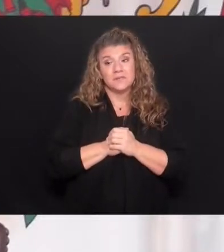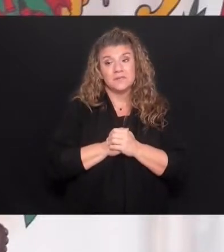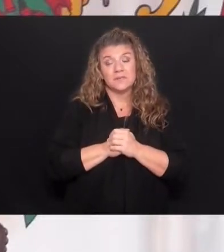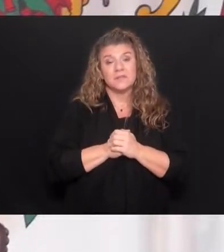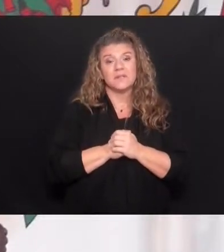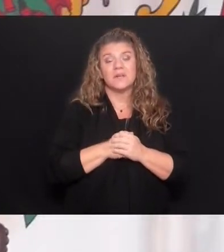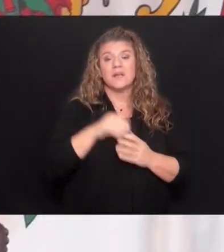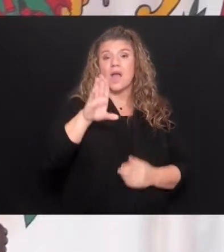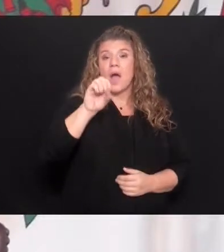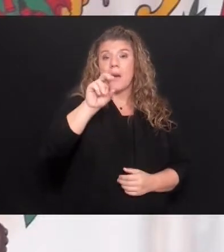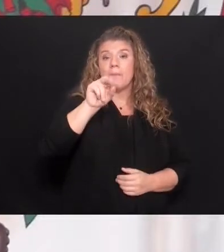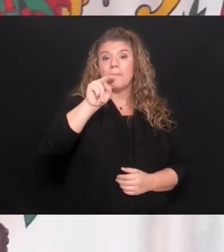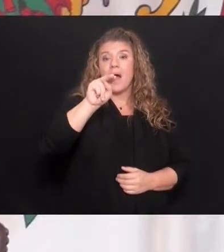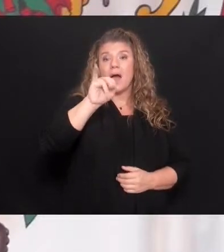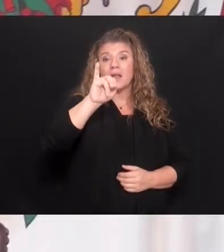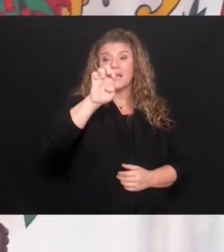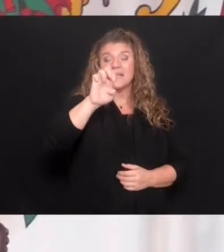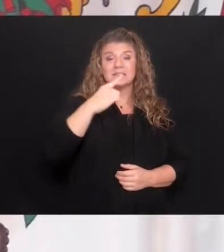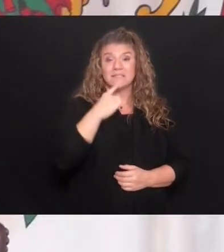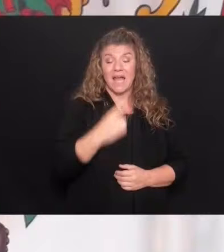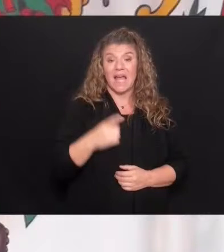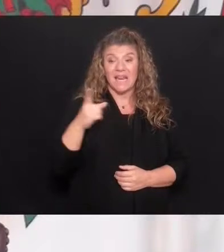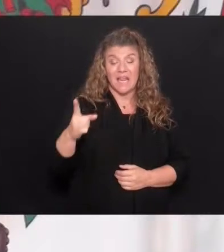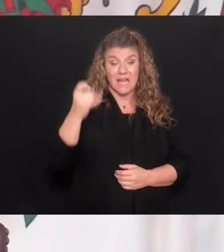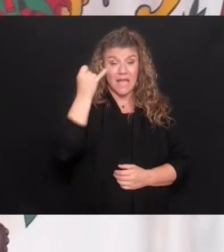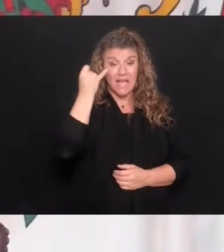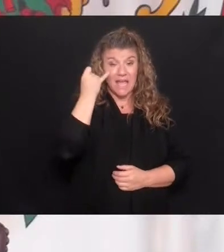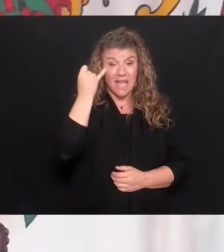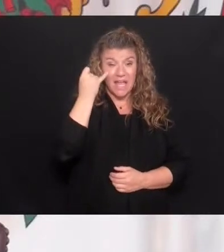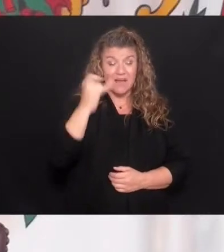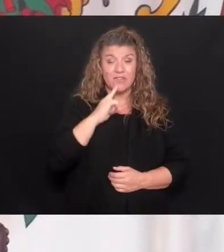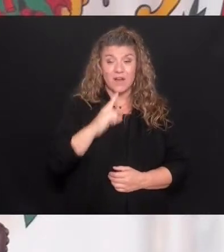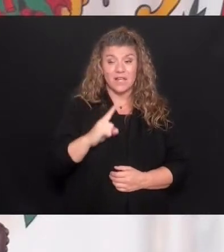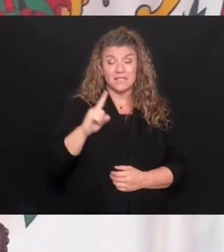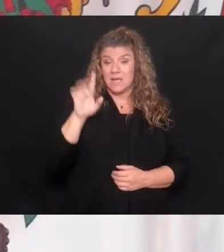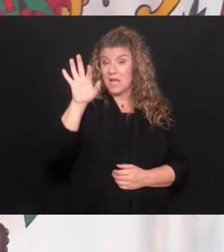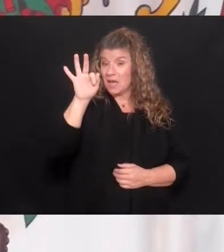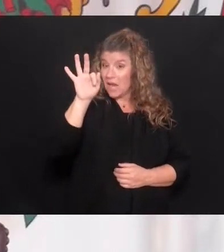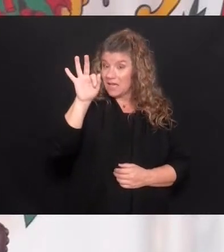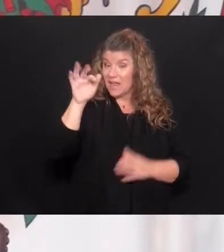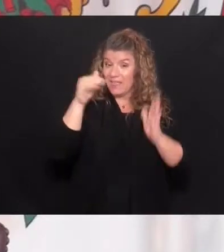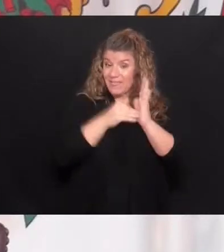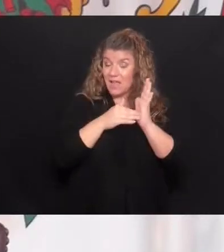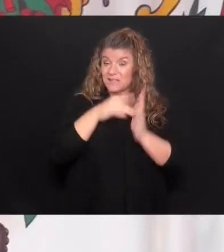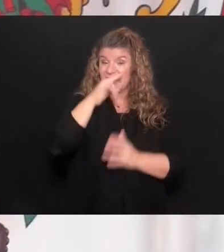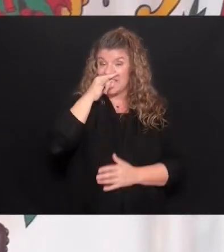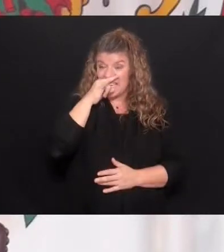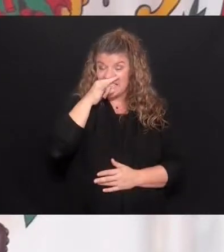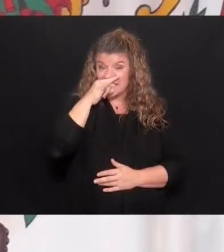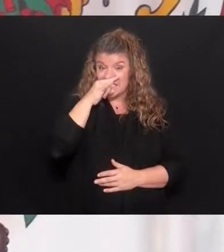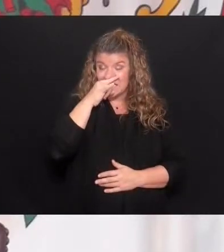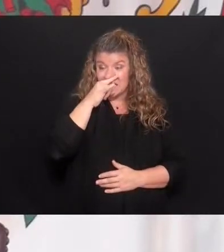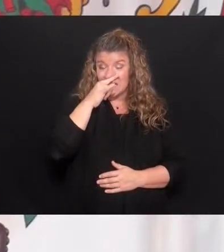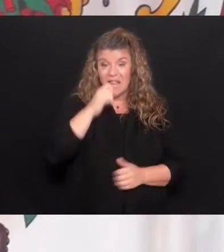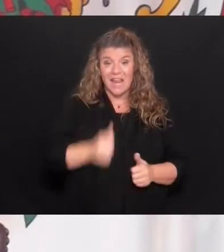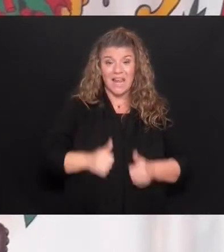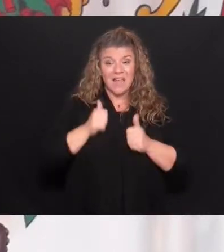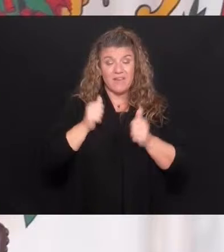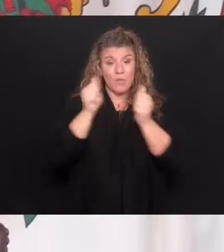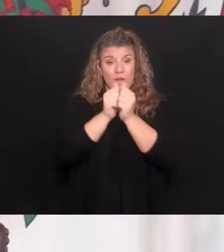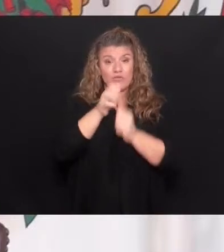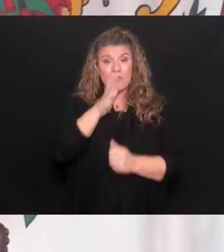Bonnie said, that if really there's 19,000 kids with the grandparents right now